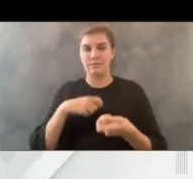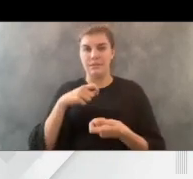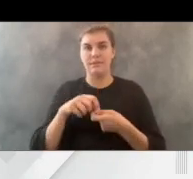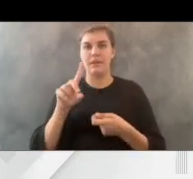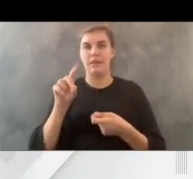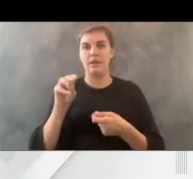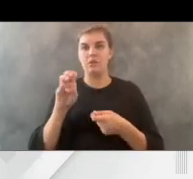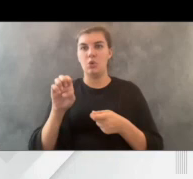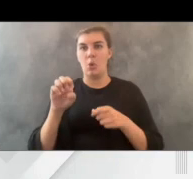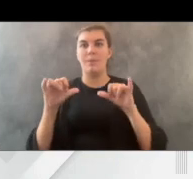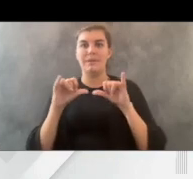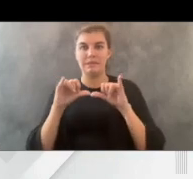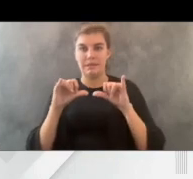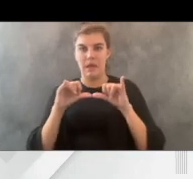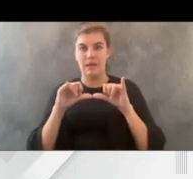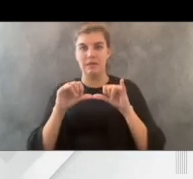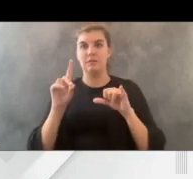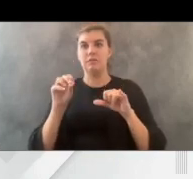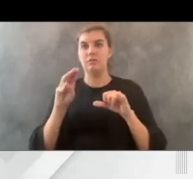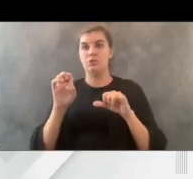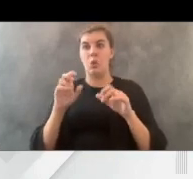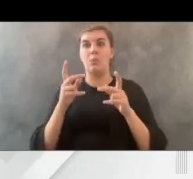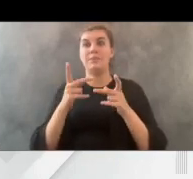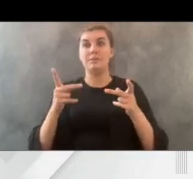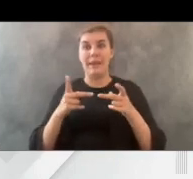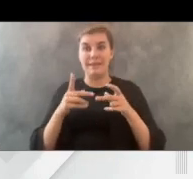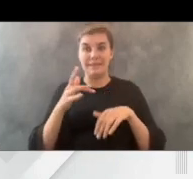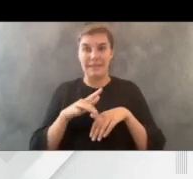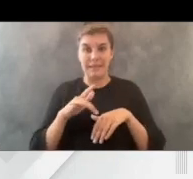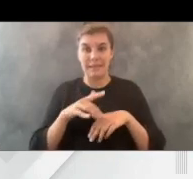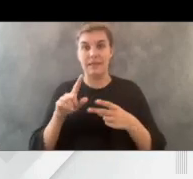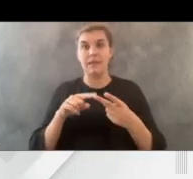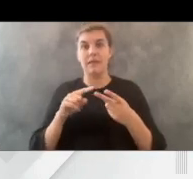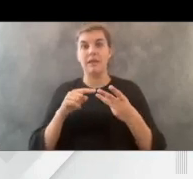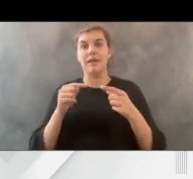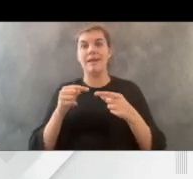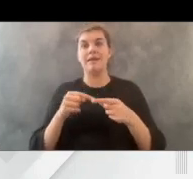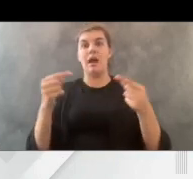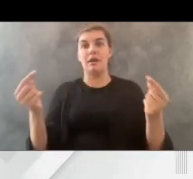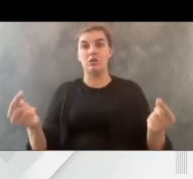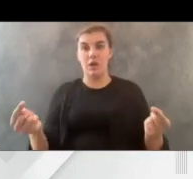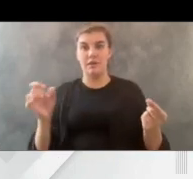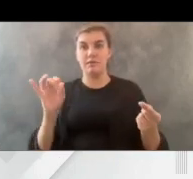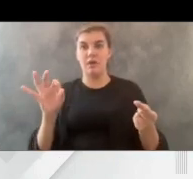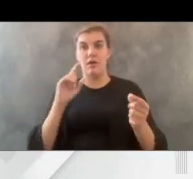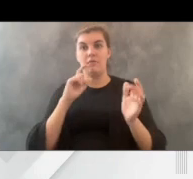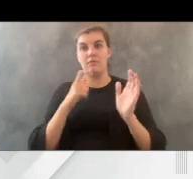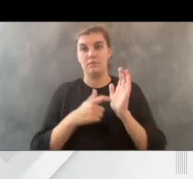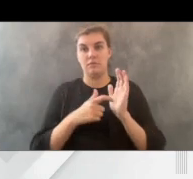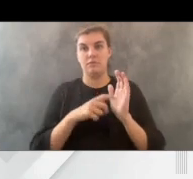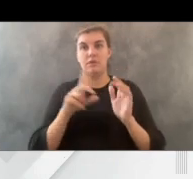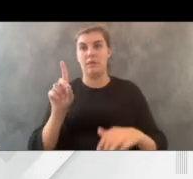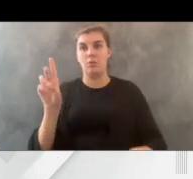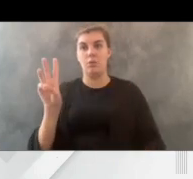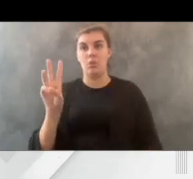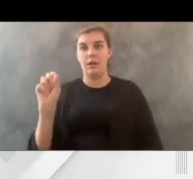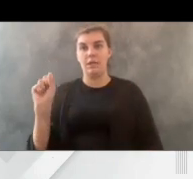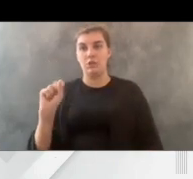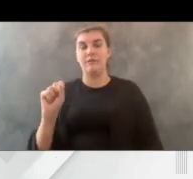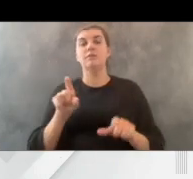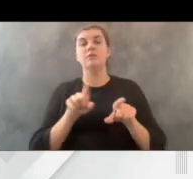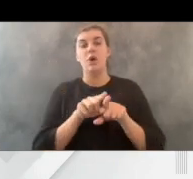Perpendicular curb ramps or their landings must be connected to adjacent pedestrian facilities by pedestrian access routes.